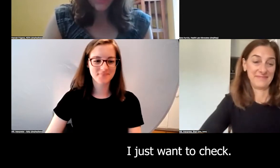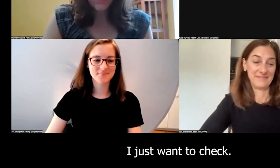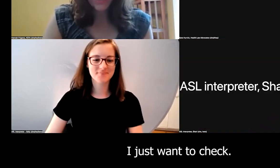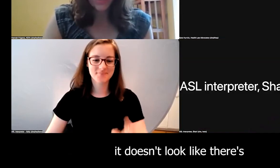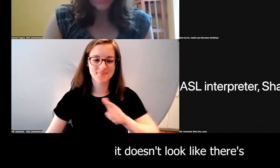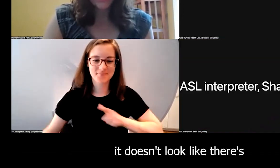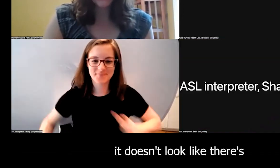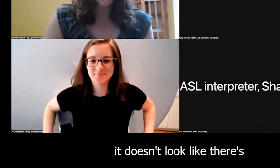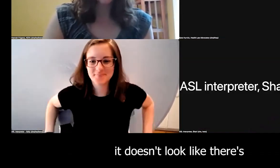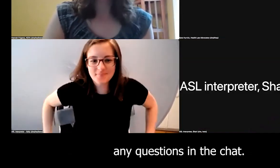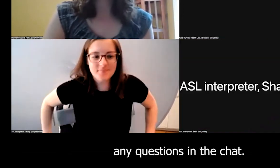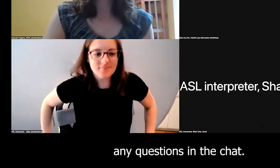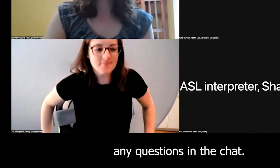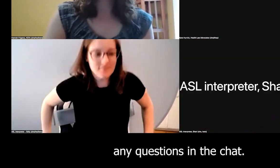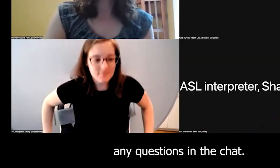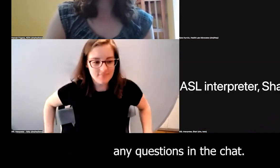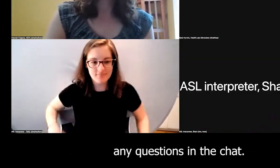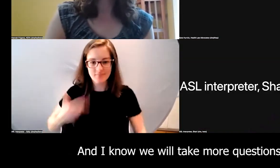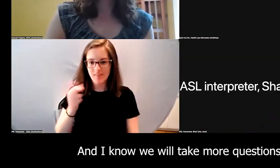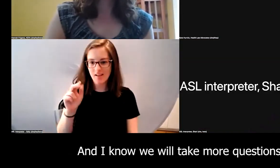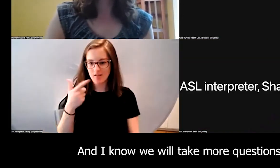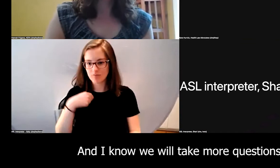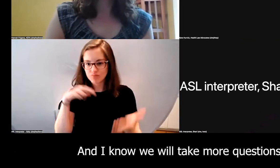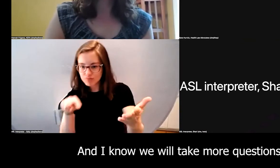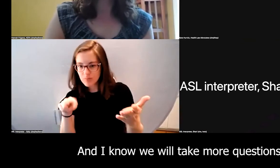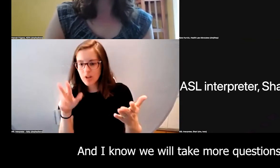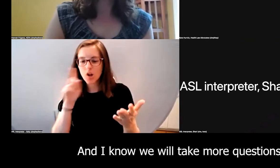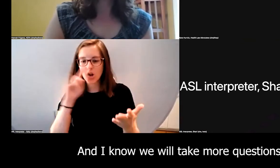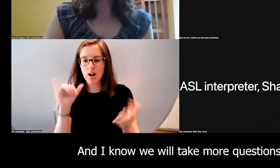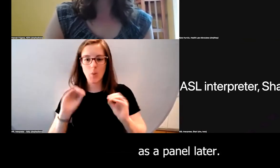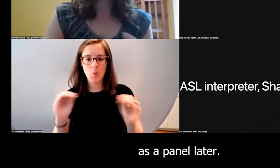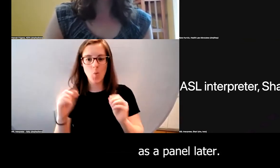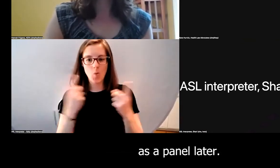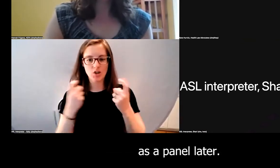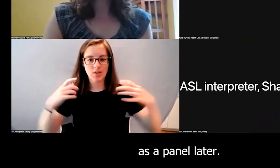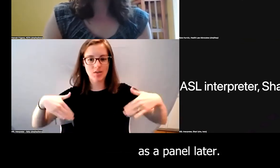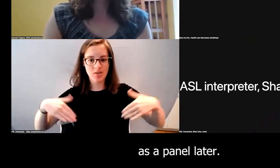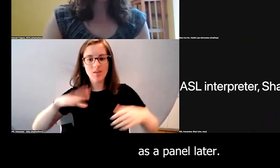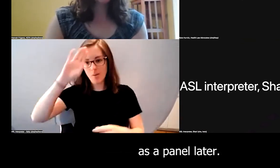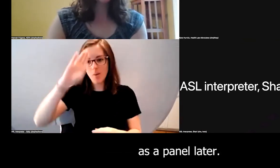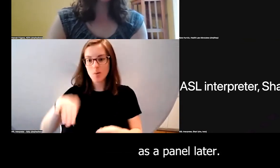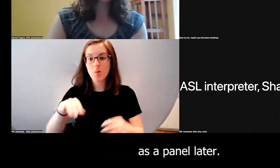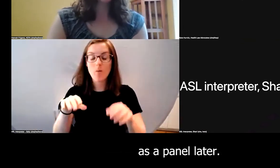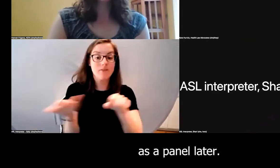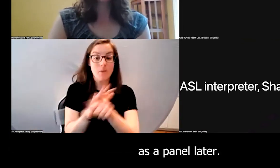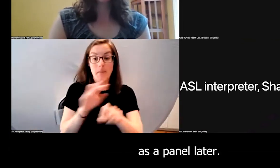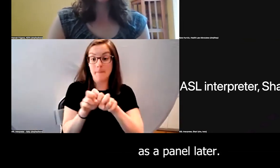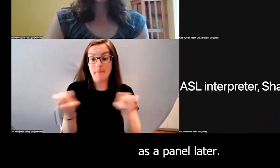I just want to check. It doesn't look like there's any questions in the chat, and I know we will take more questions as a panel later.